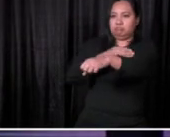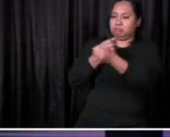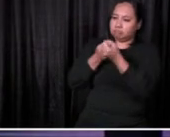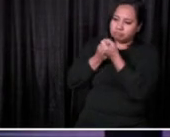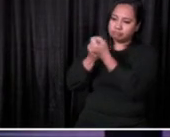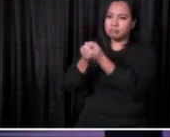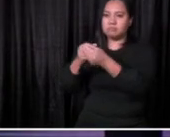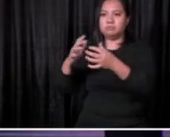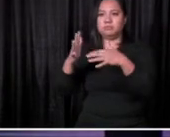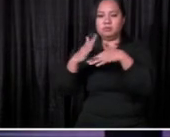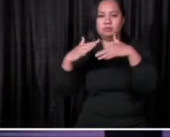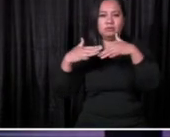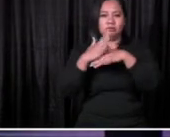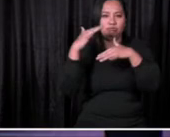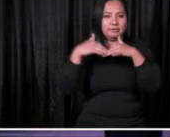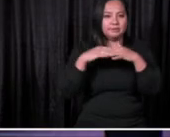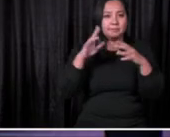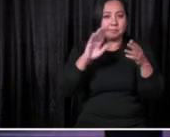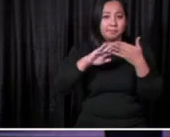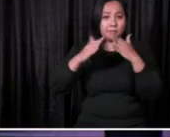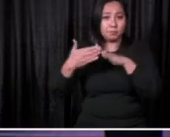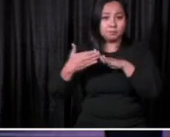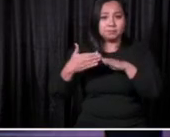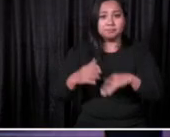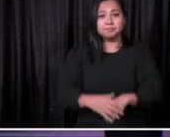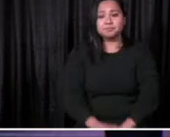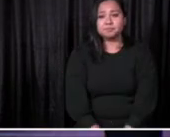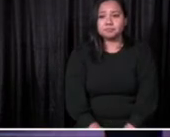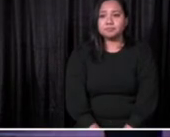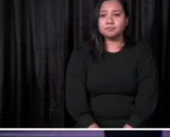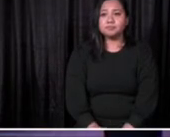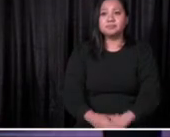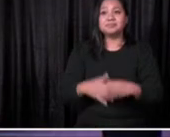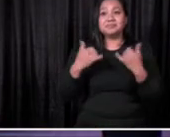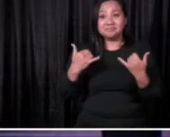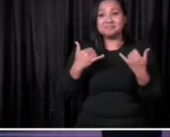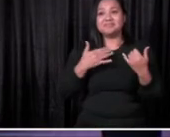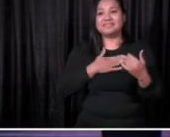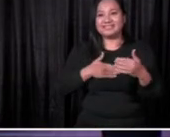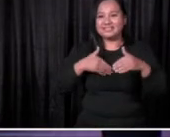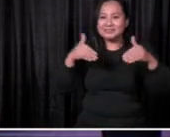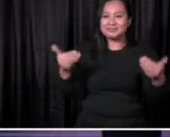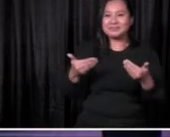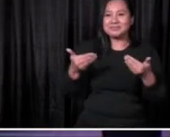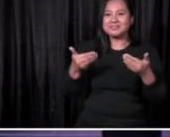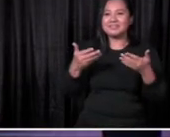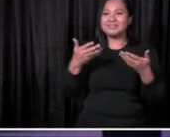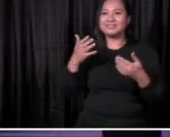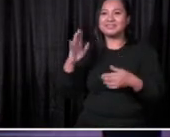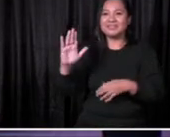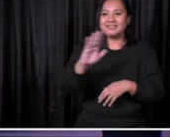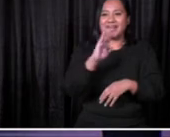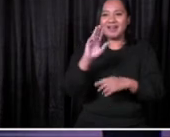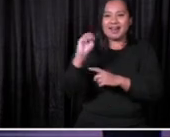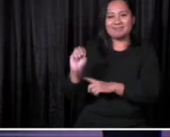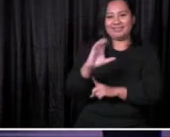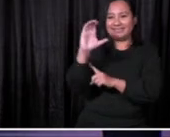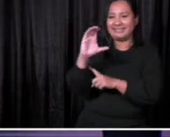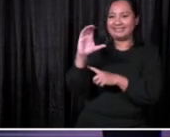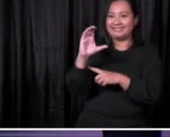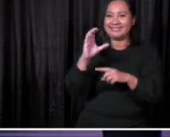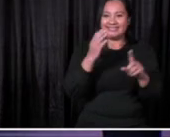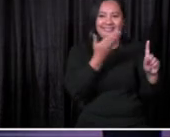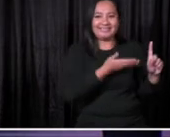communities. Now, please join me in welcoming to the podium your Masters of Ceremonies, Dr.